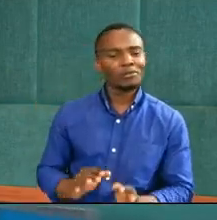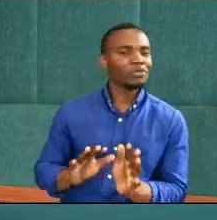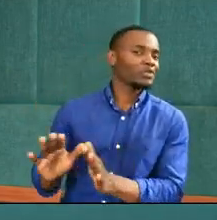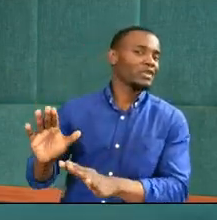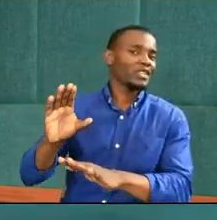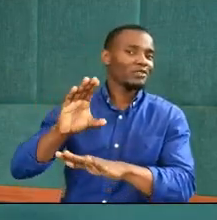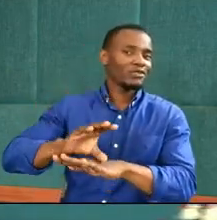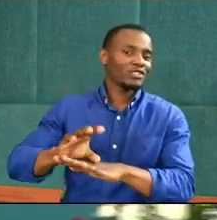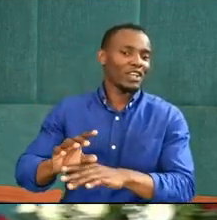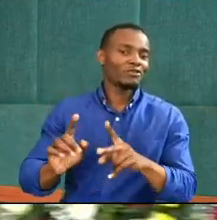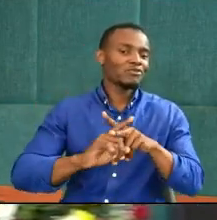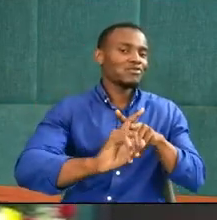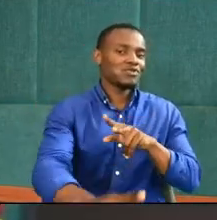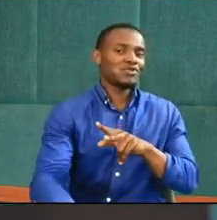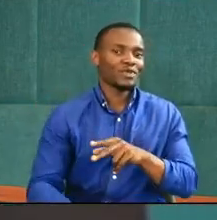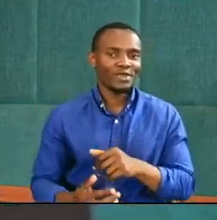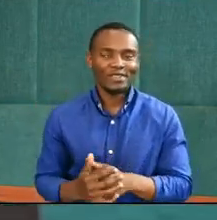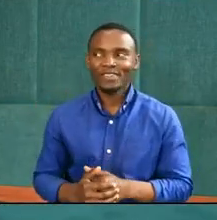church.